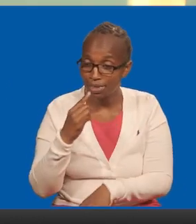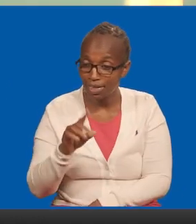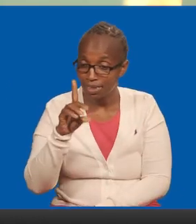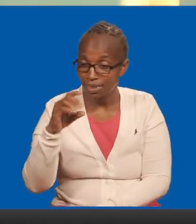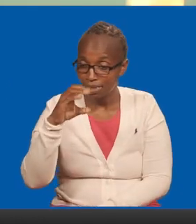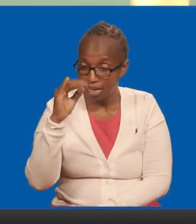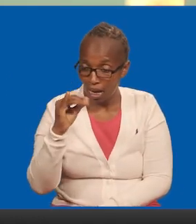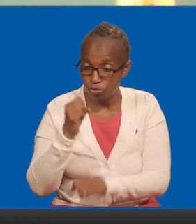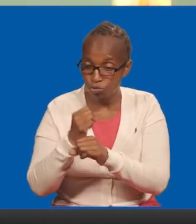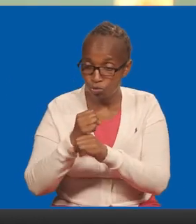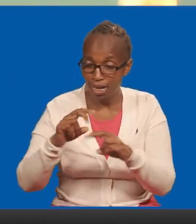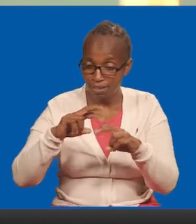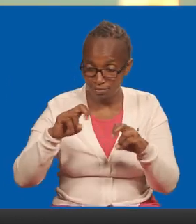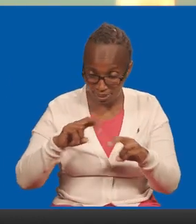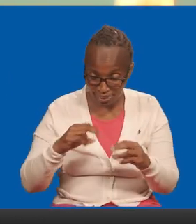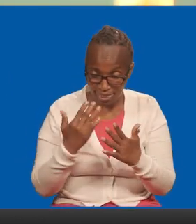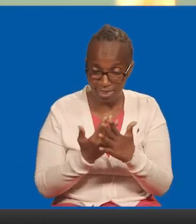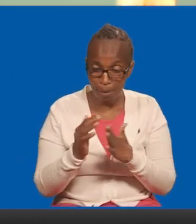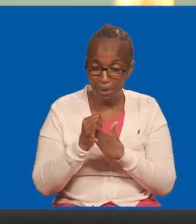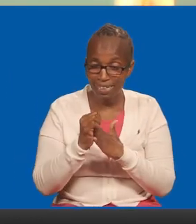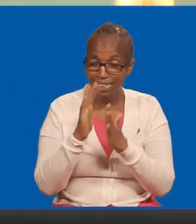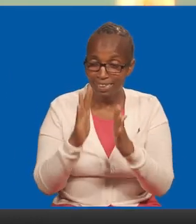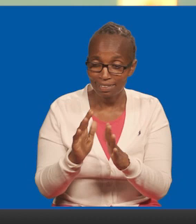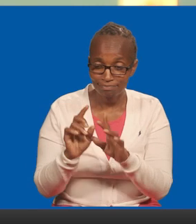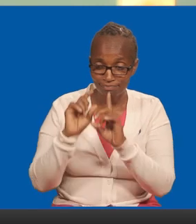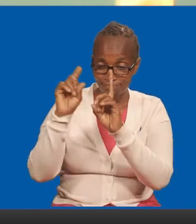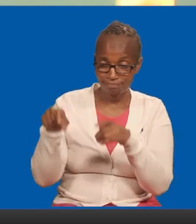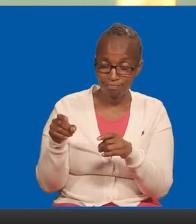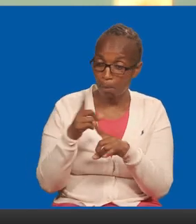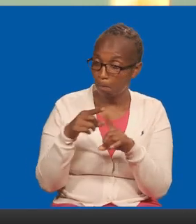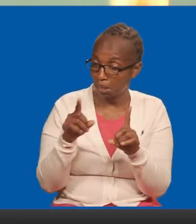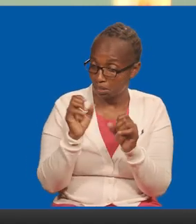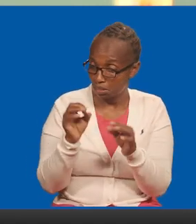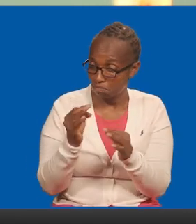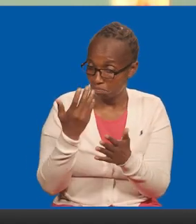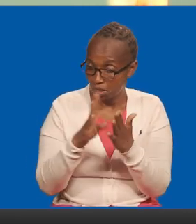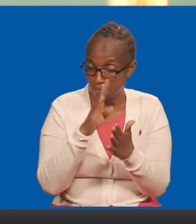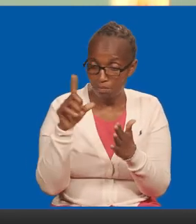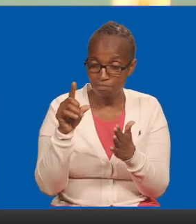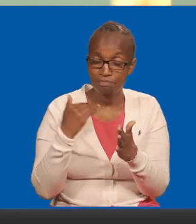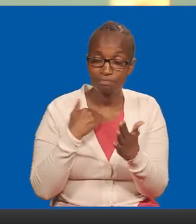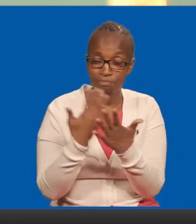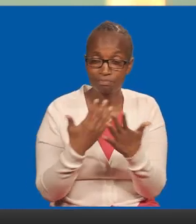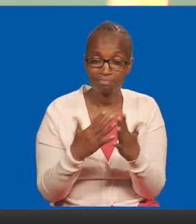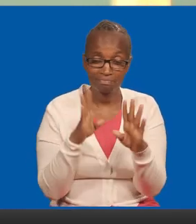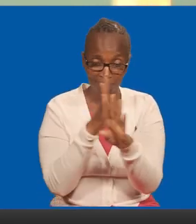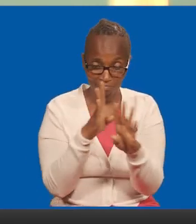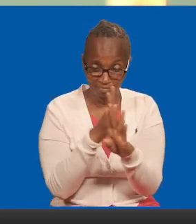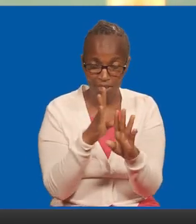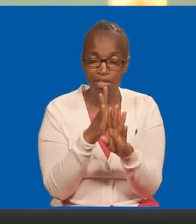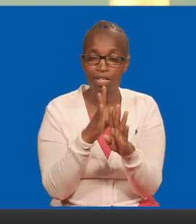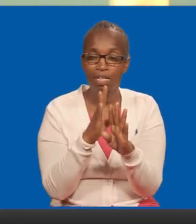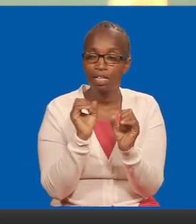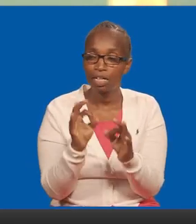Not unless then they have something to hide. When I looked at some of their lips, and even